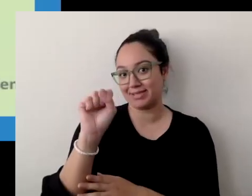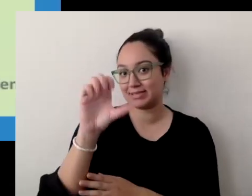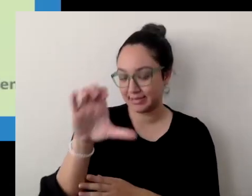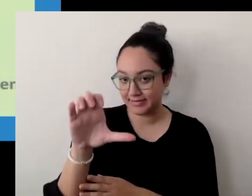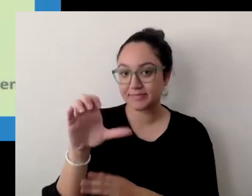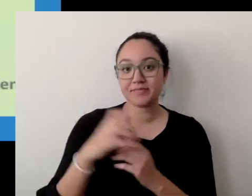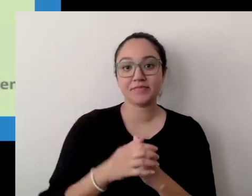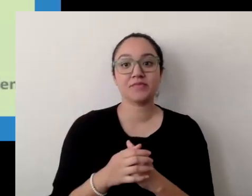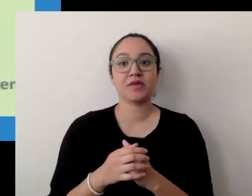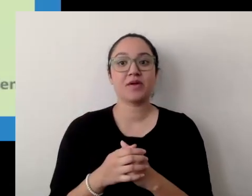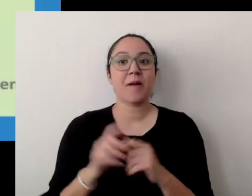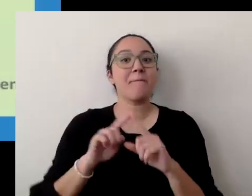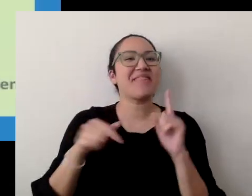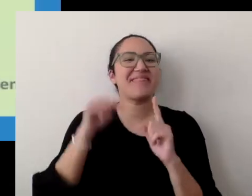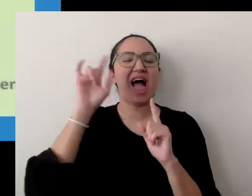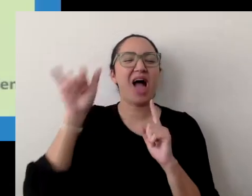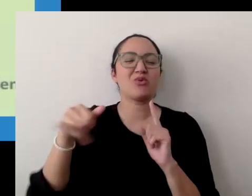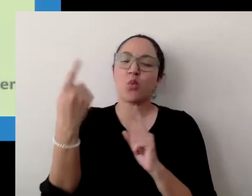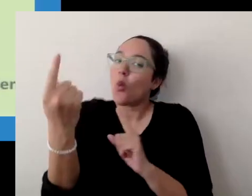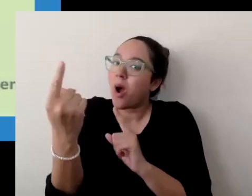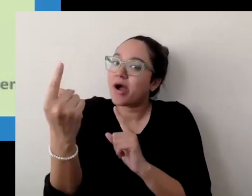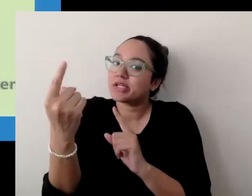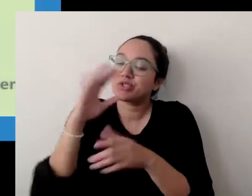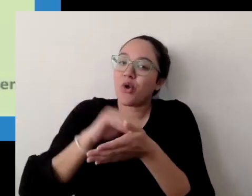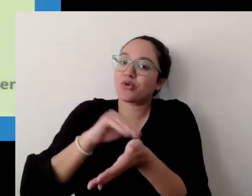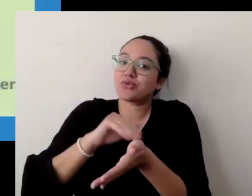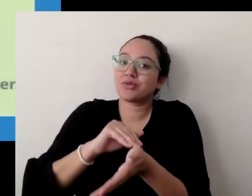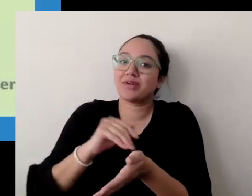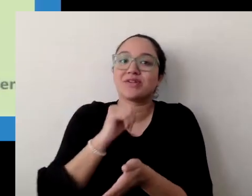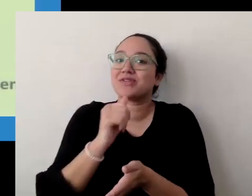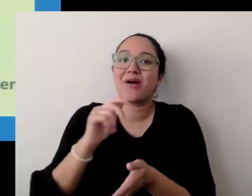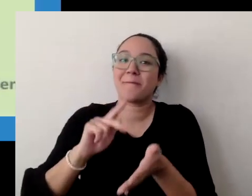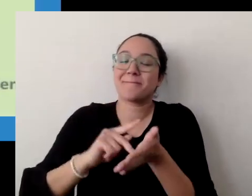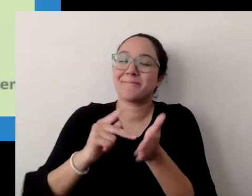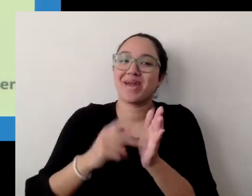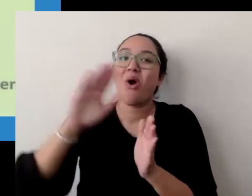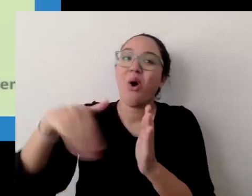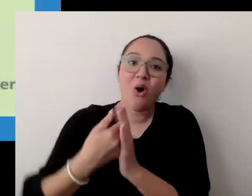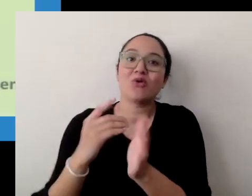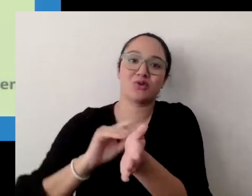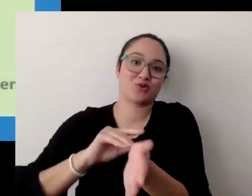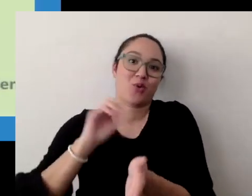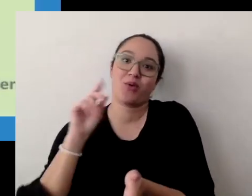pronouns. But that was that one particular doctor. That doesn't mean Mhm. every doctor is going to be okay with that.